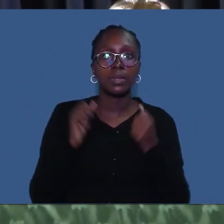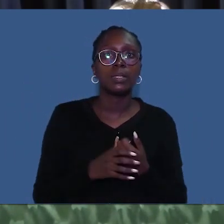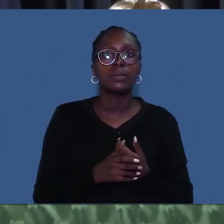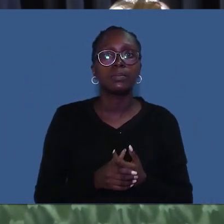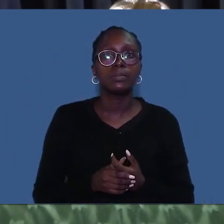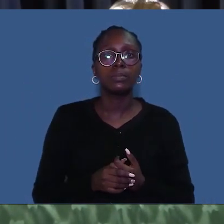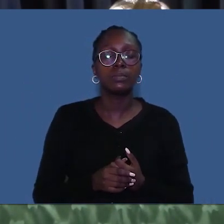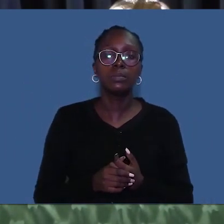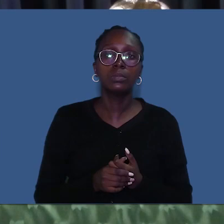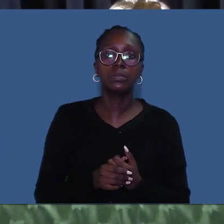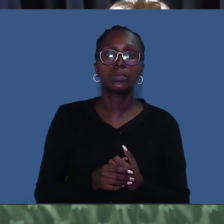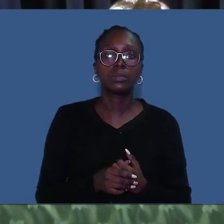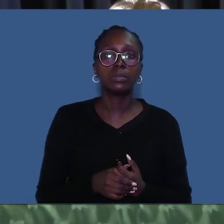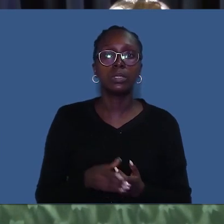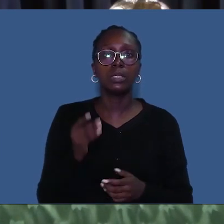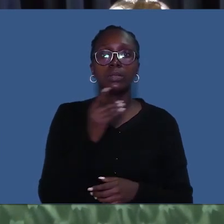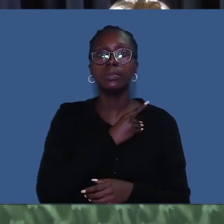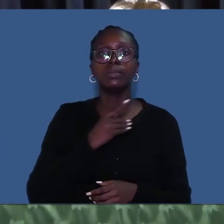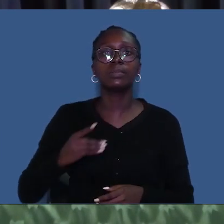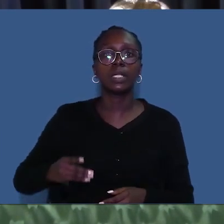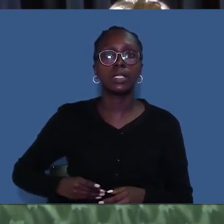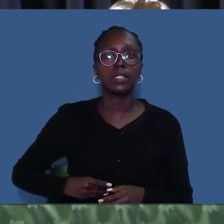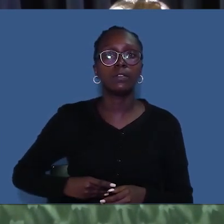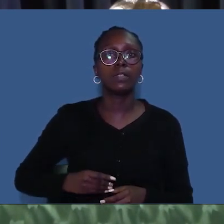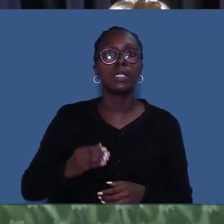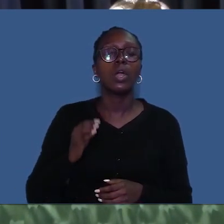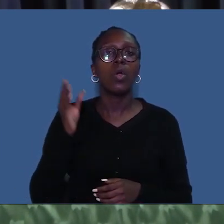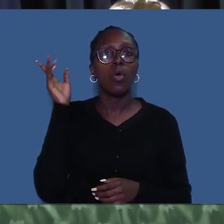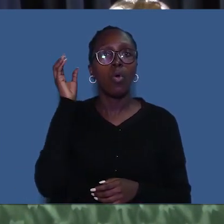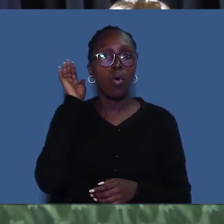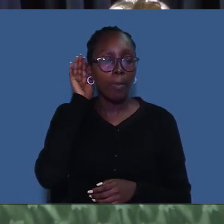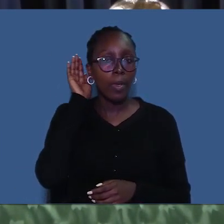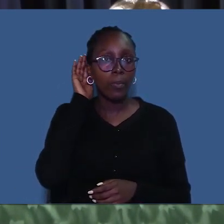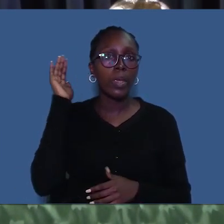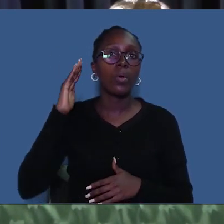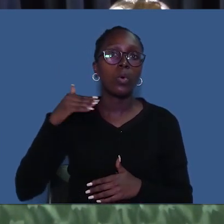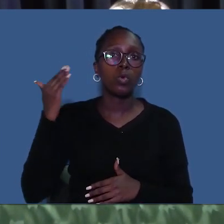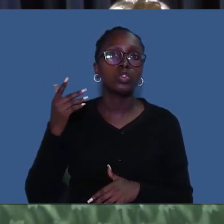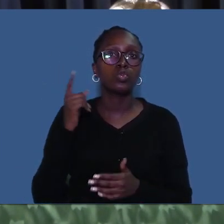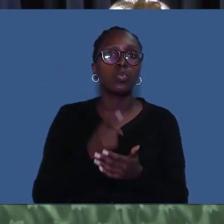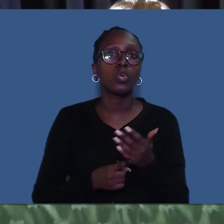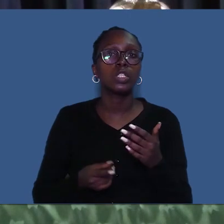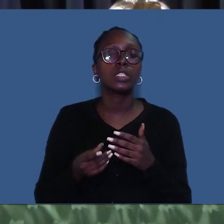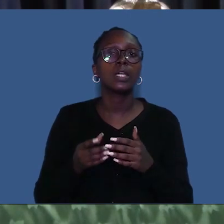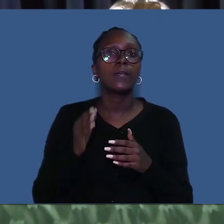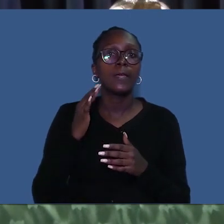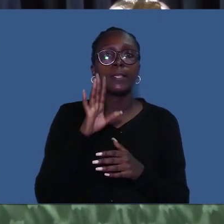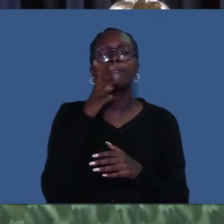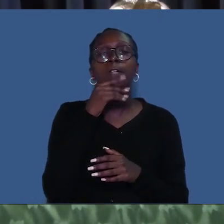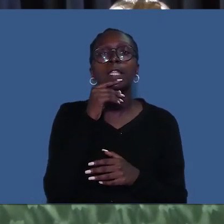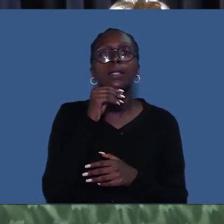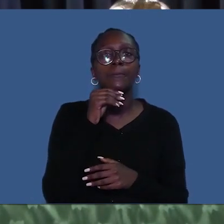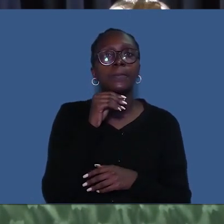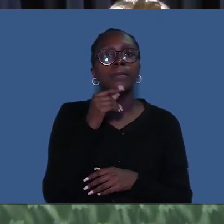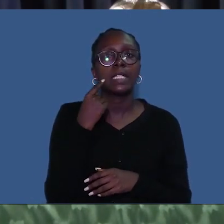in small things and what his father told him to do. Now, keeping the sheep took a special heart. It